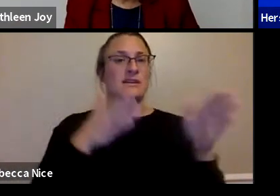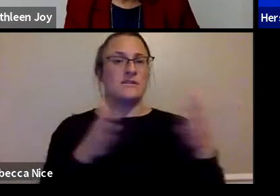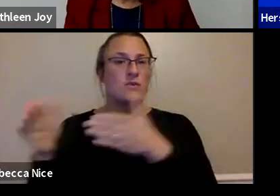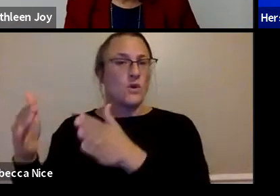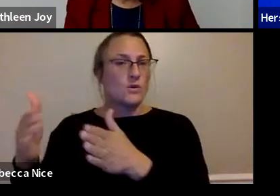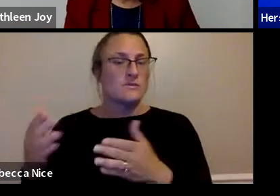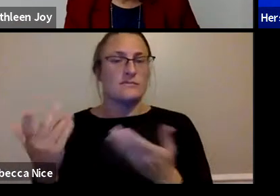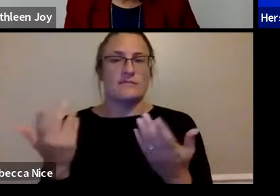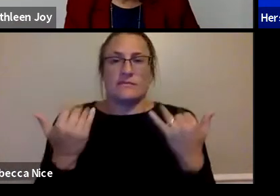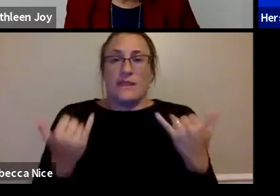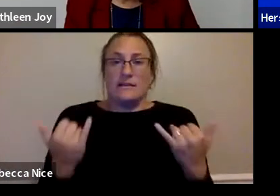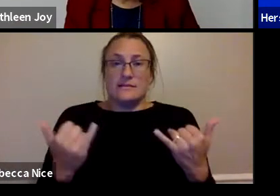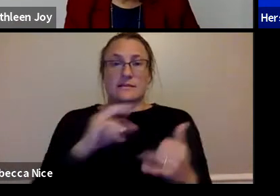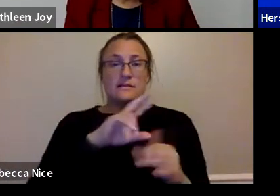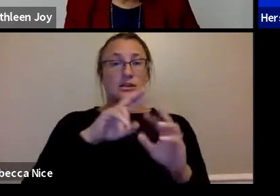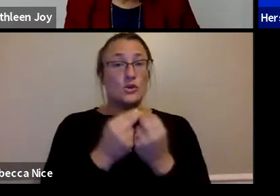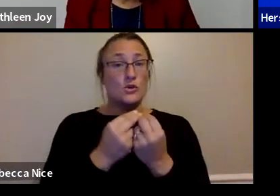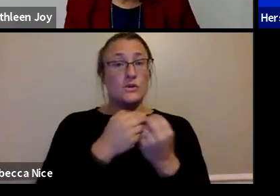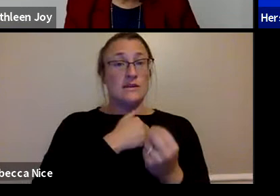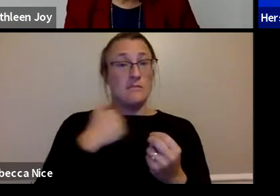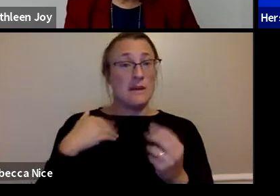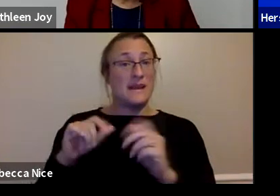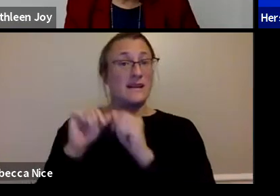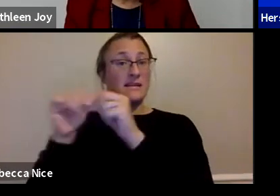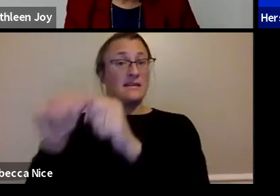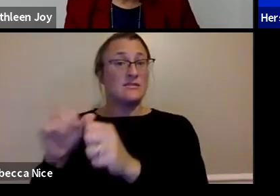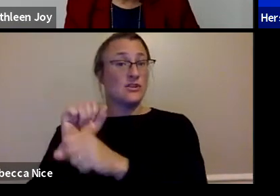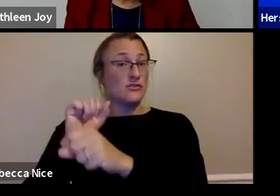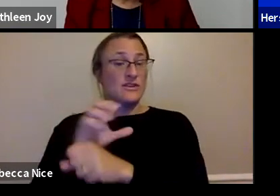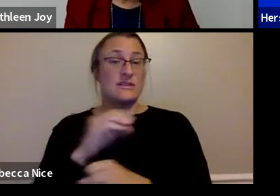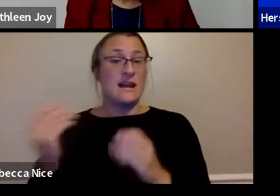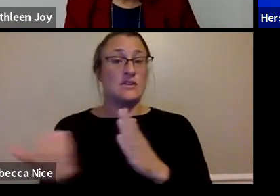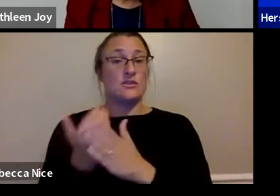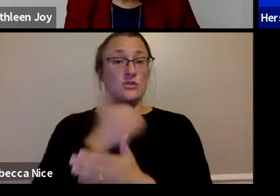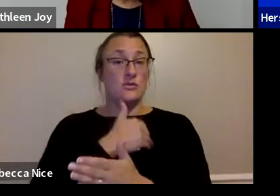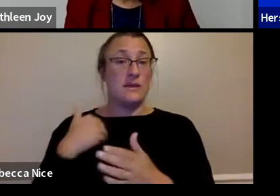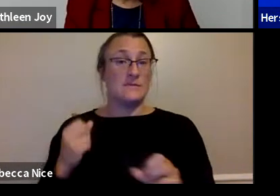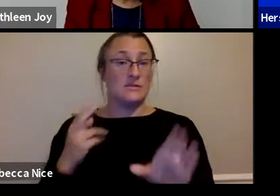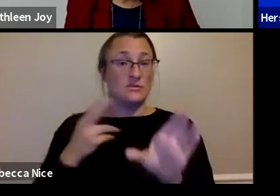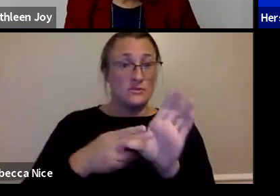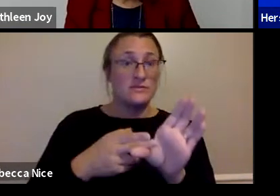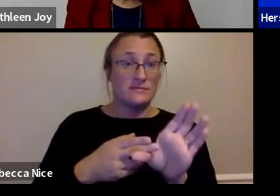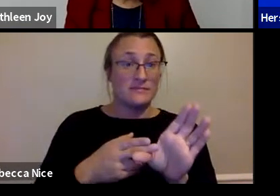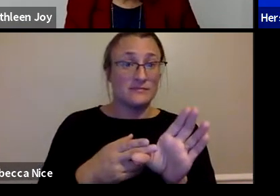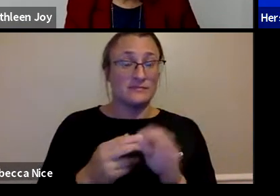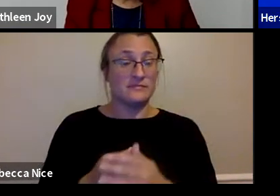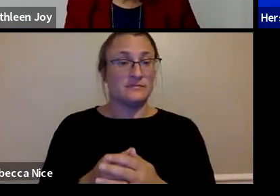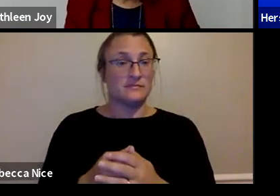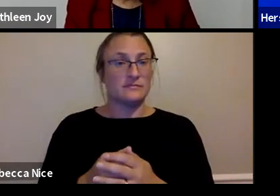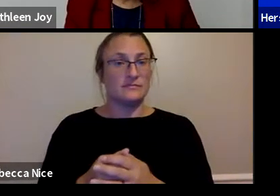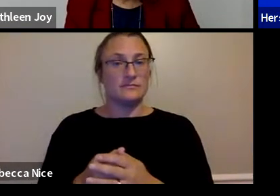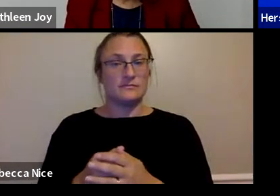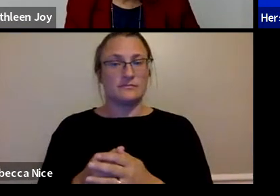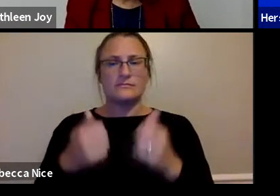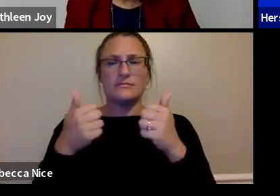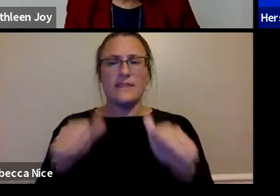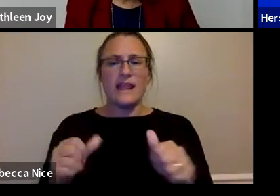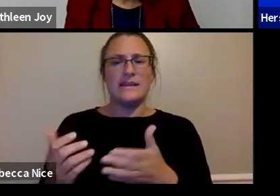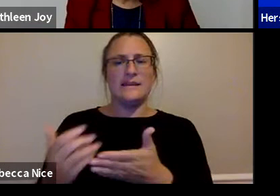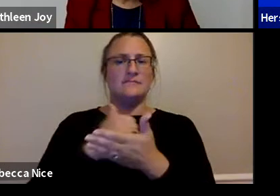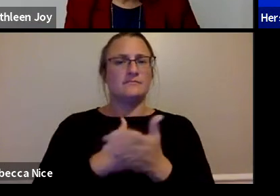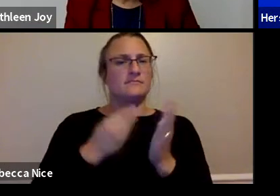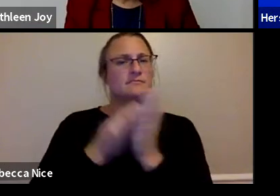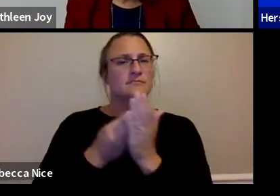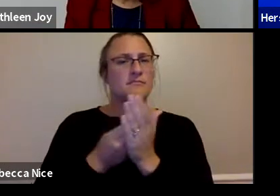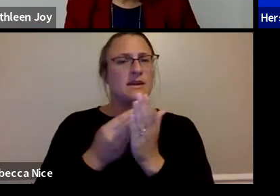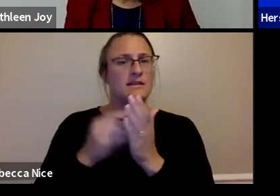union members to continue their careers, also new members to start one. The monies that will be made on this project